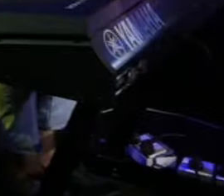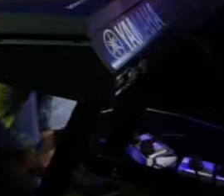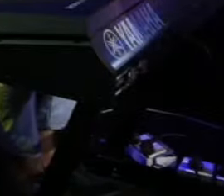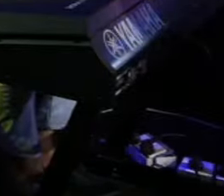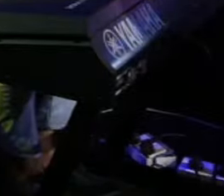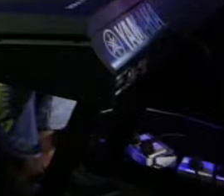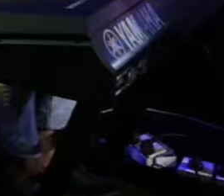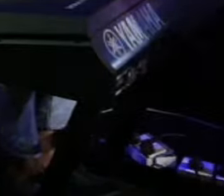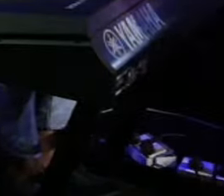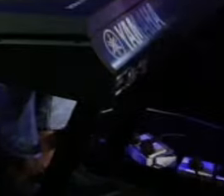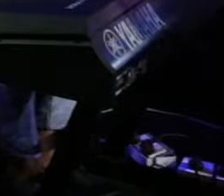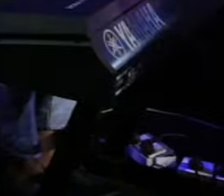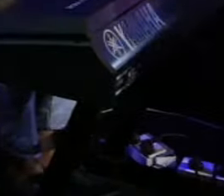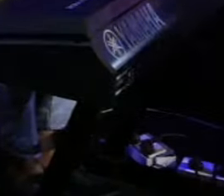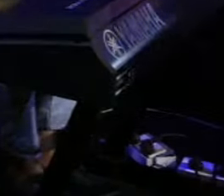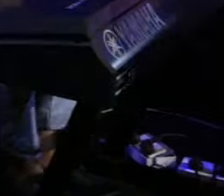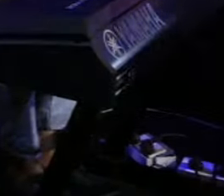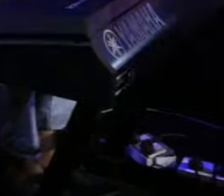faithful.